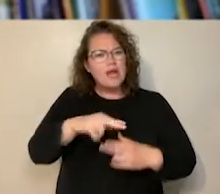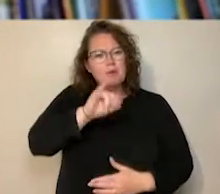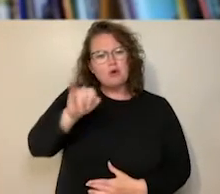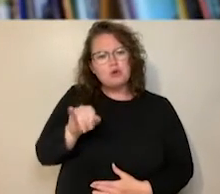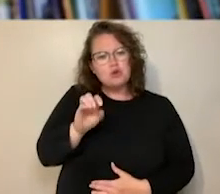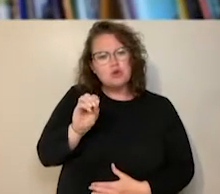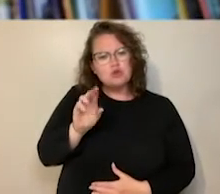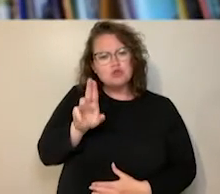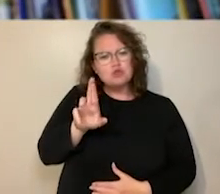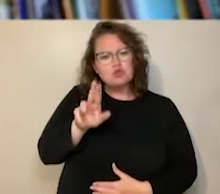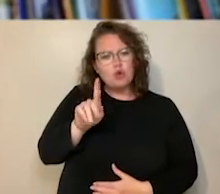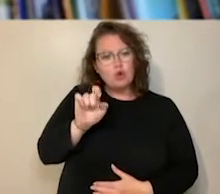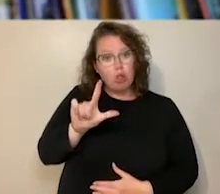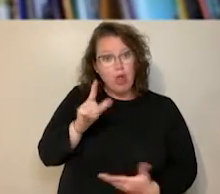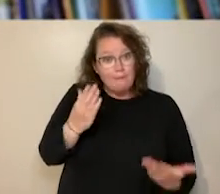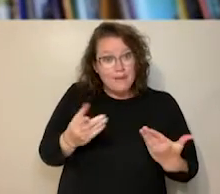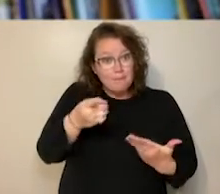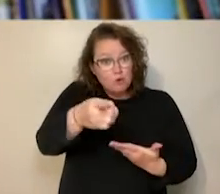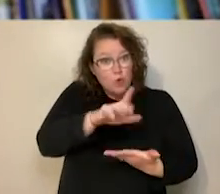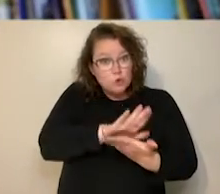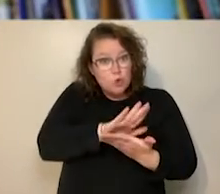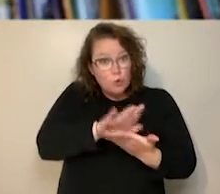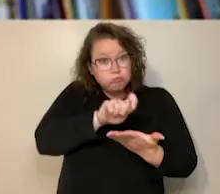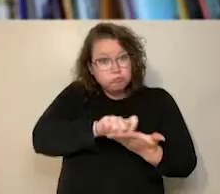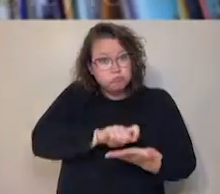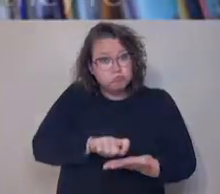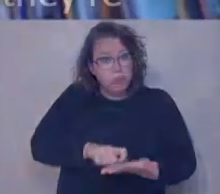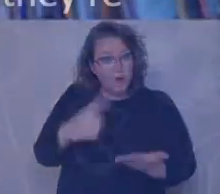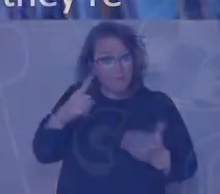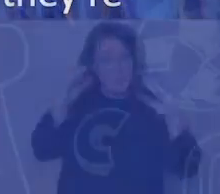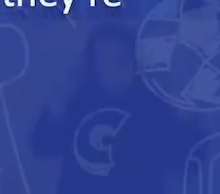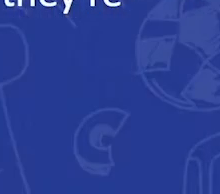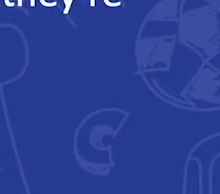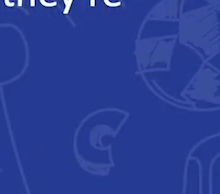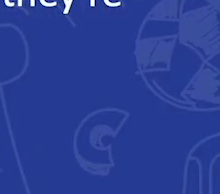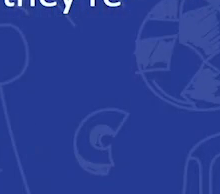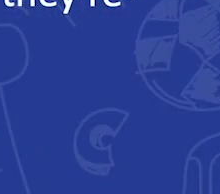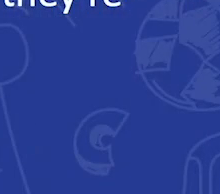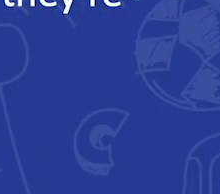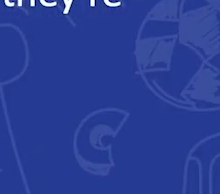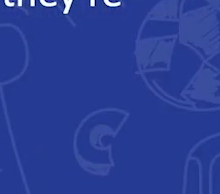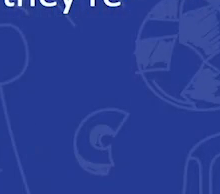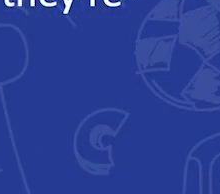your teacher. Let's see what spiders write in their journals.